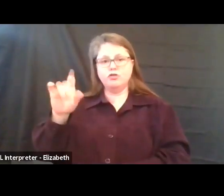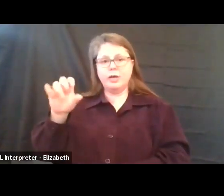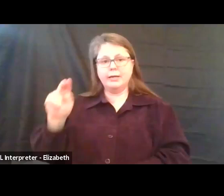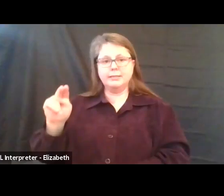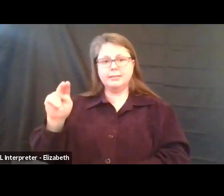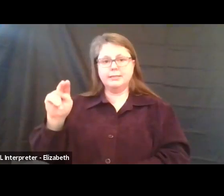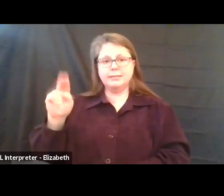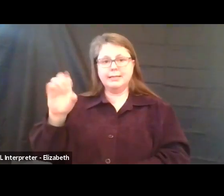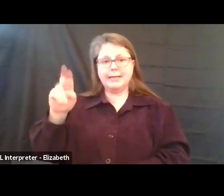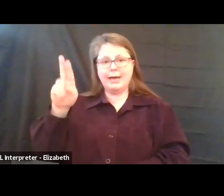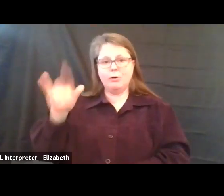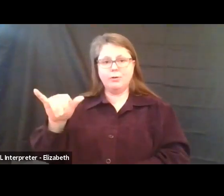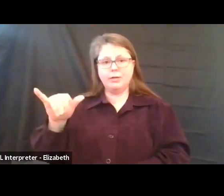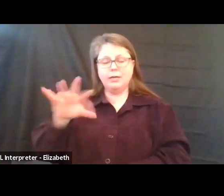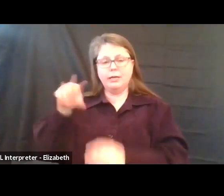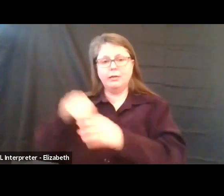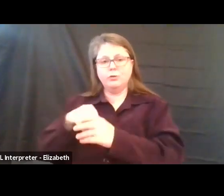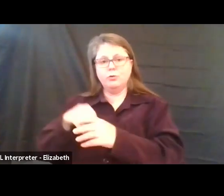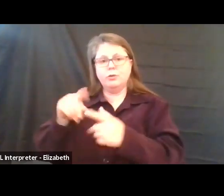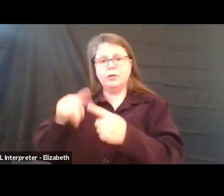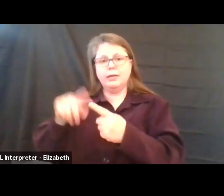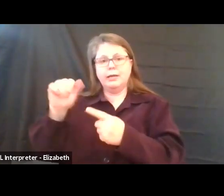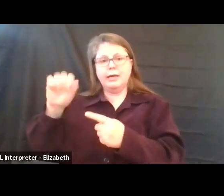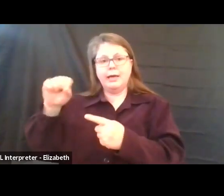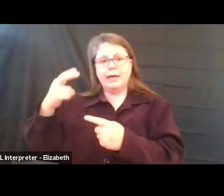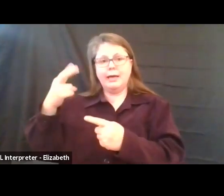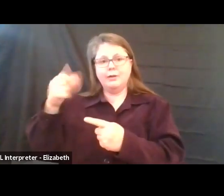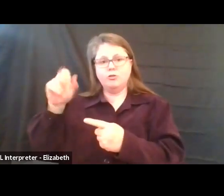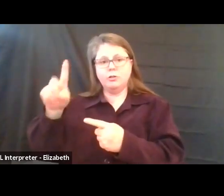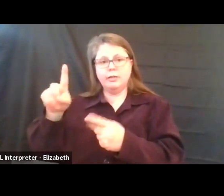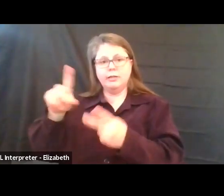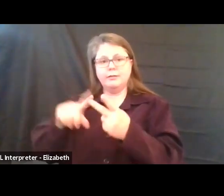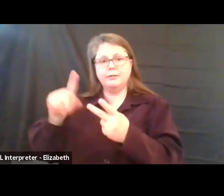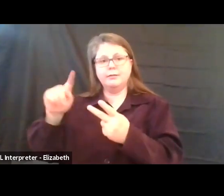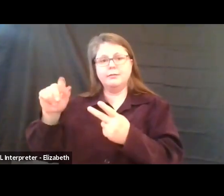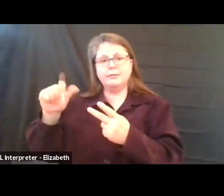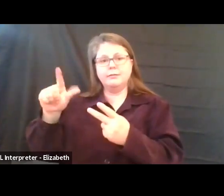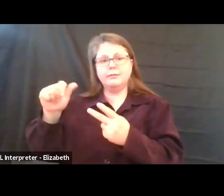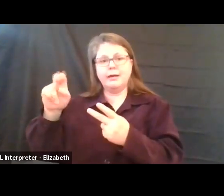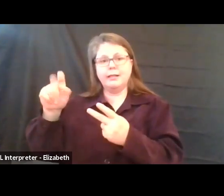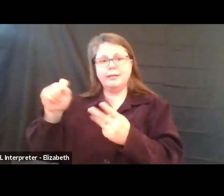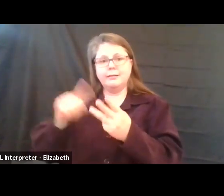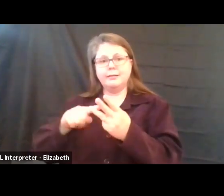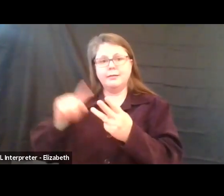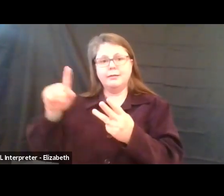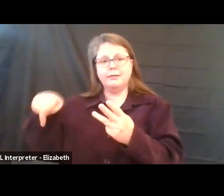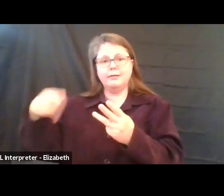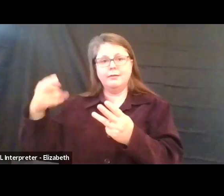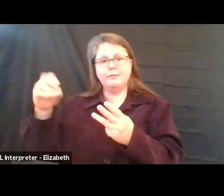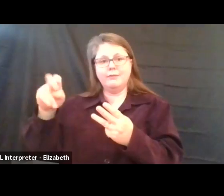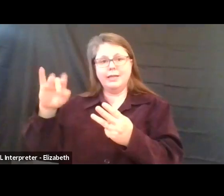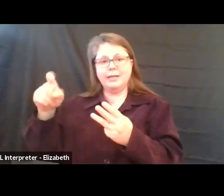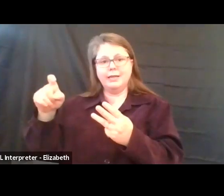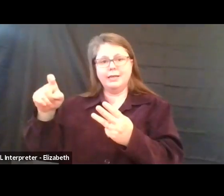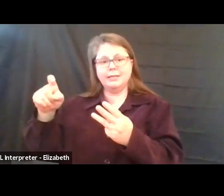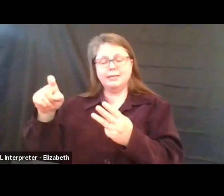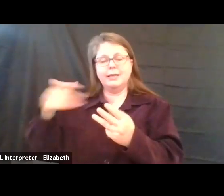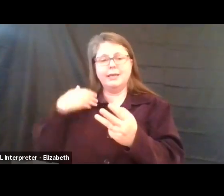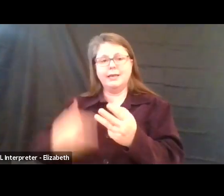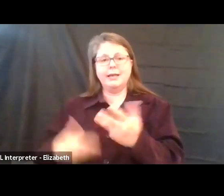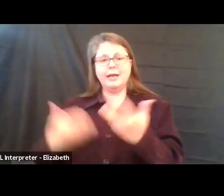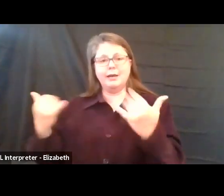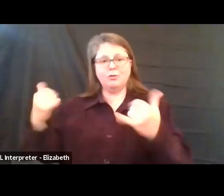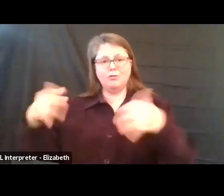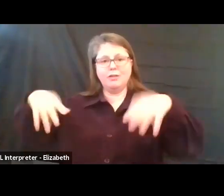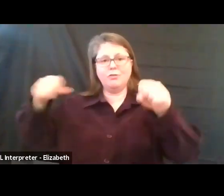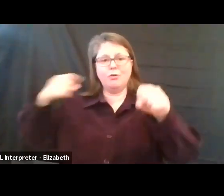and Phoenix. And I am the host of tonight's forum on manufactured housing. Thank you, Pam. Let me interpret that, and then I think I'm going to get